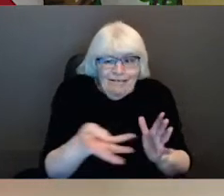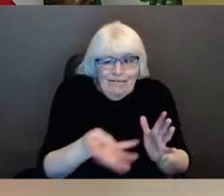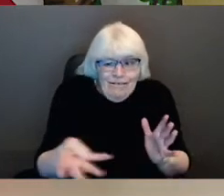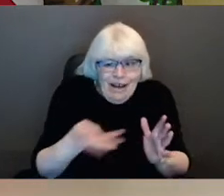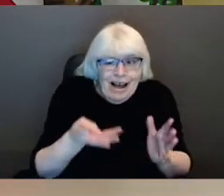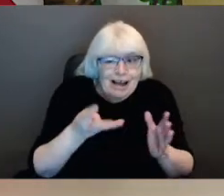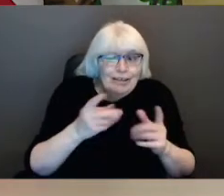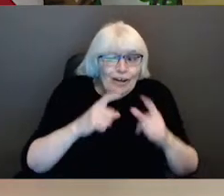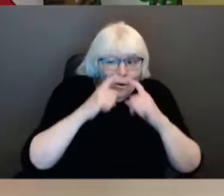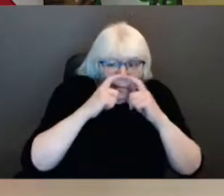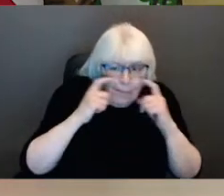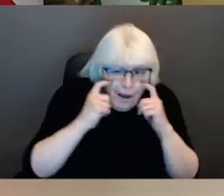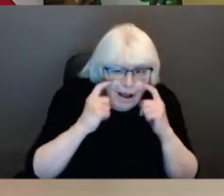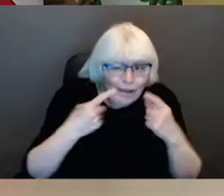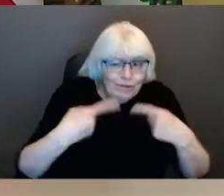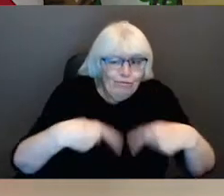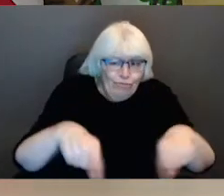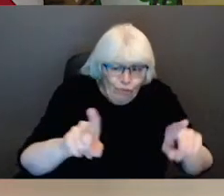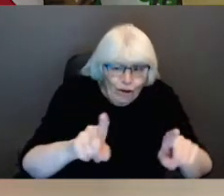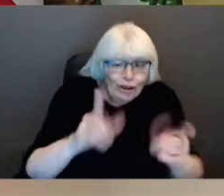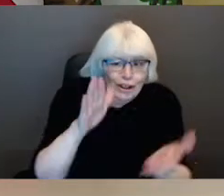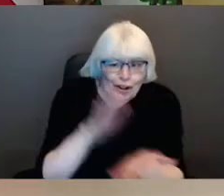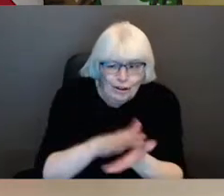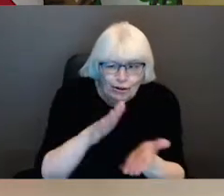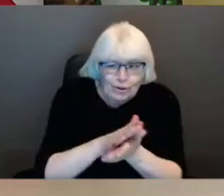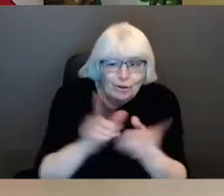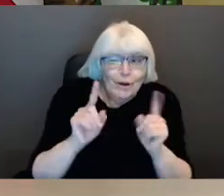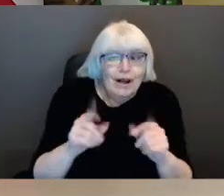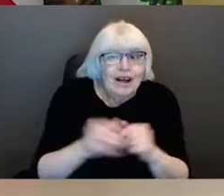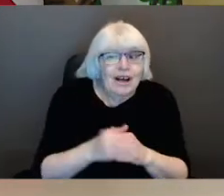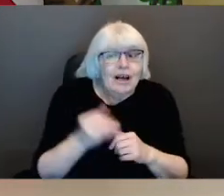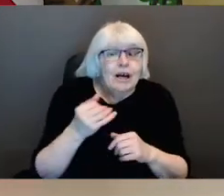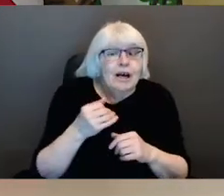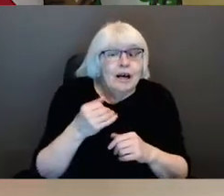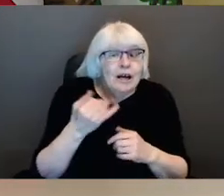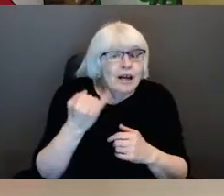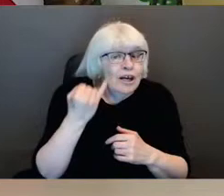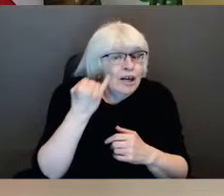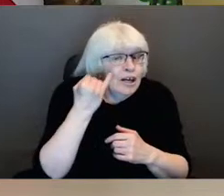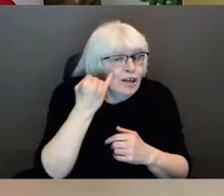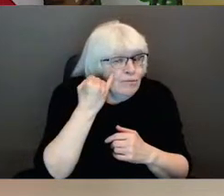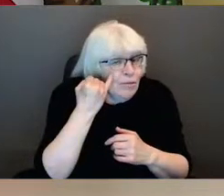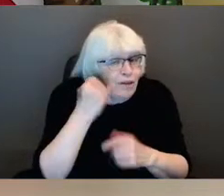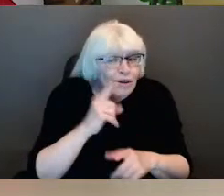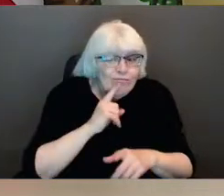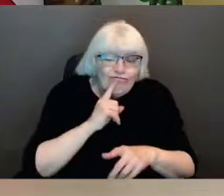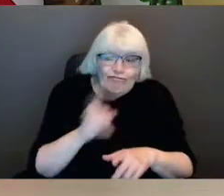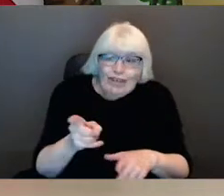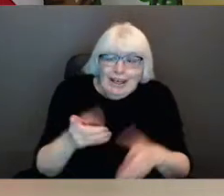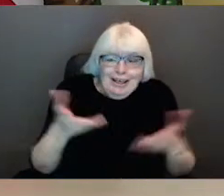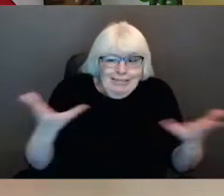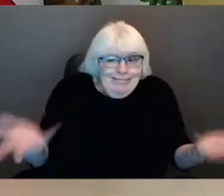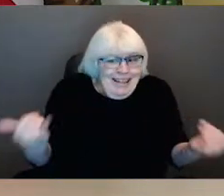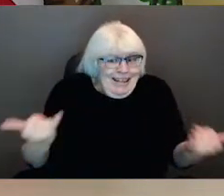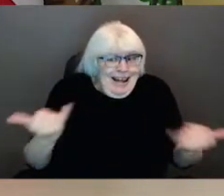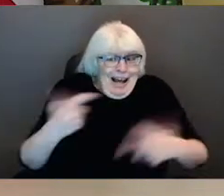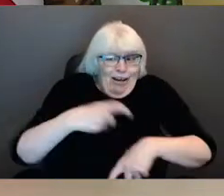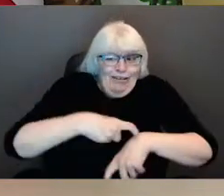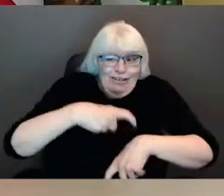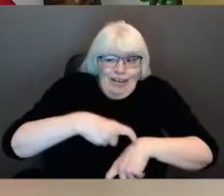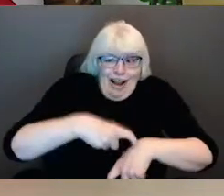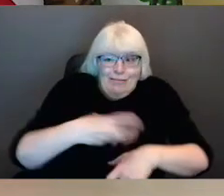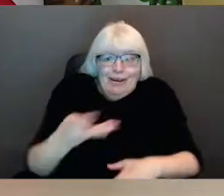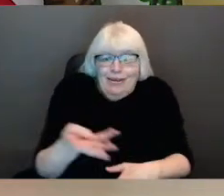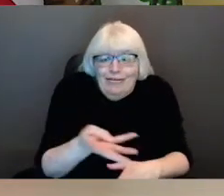school. If there was and it's only a matter of time before, with 4 of them, that one of them